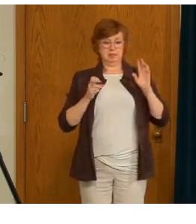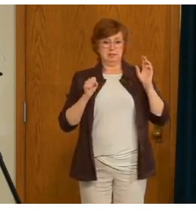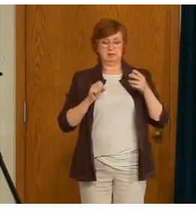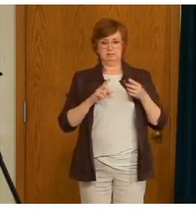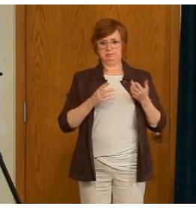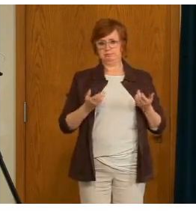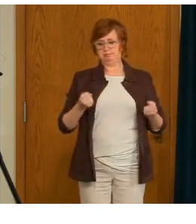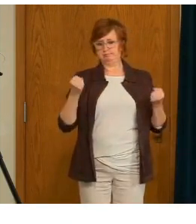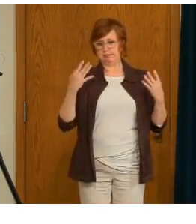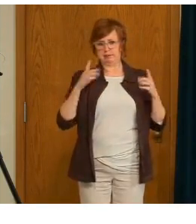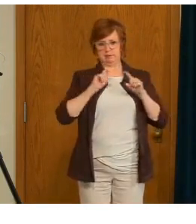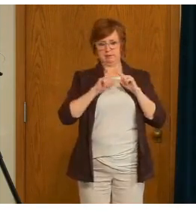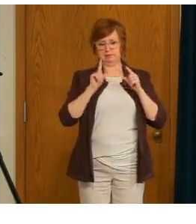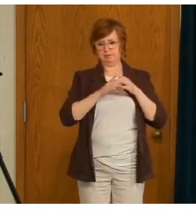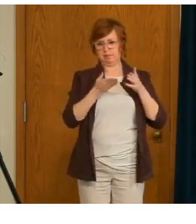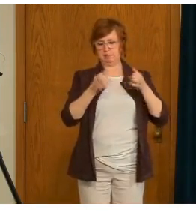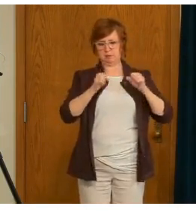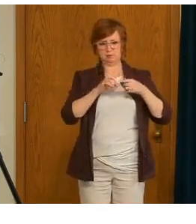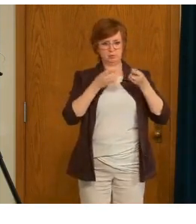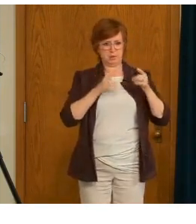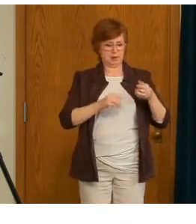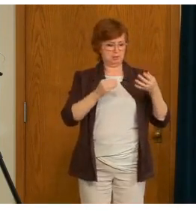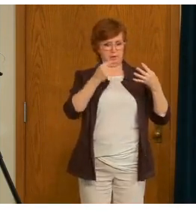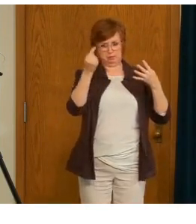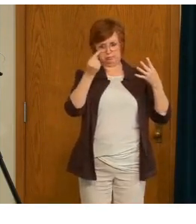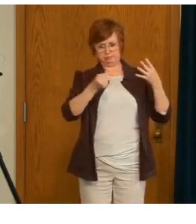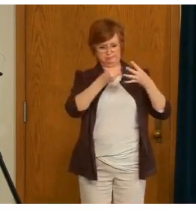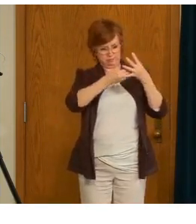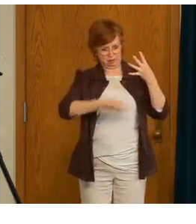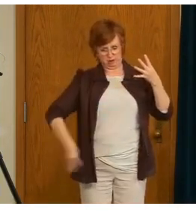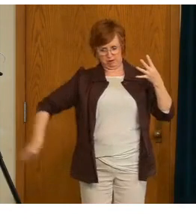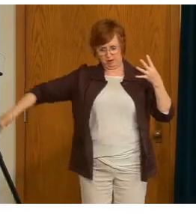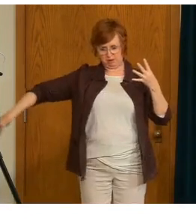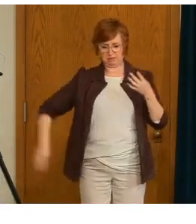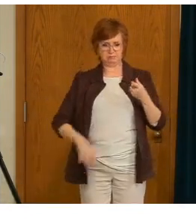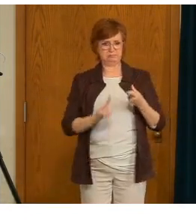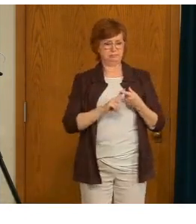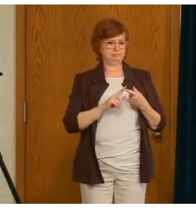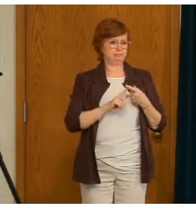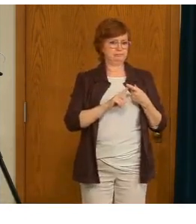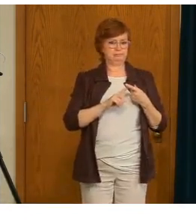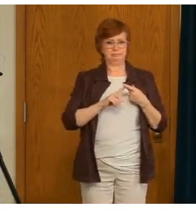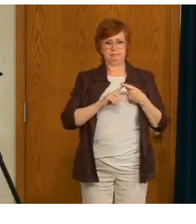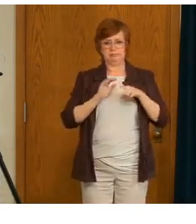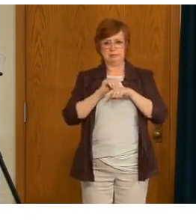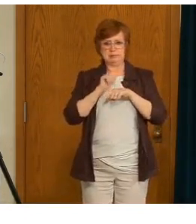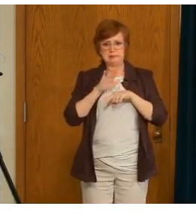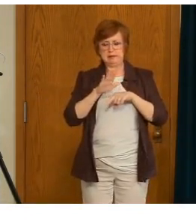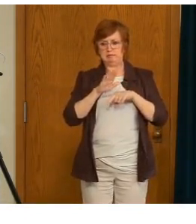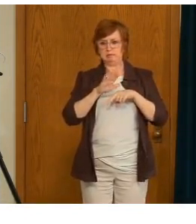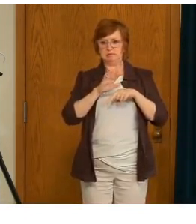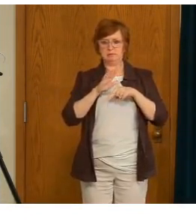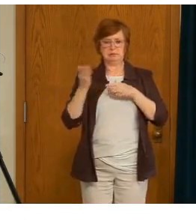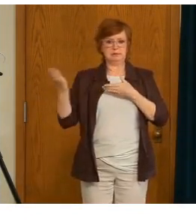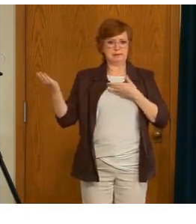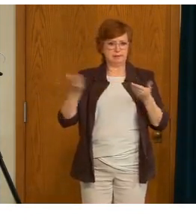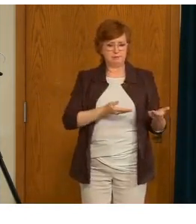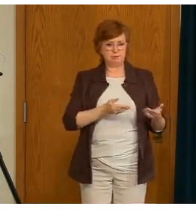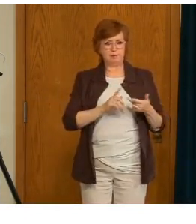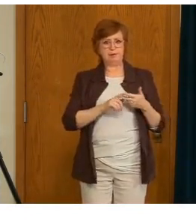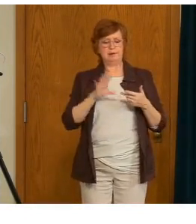something that happens with a transport, something that happens at a factory. So